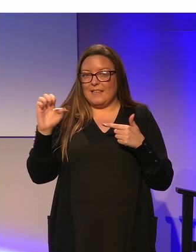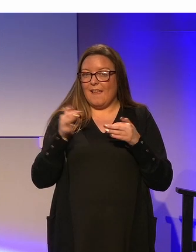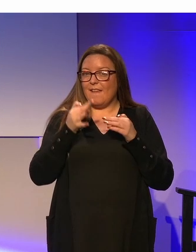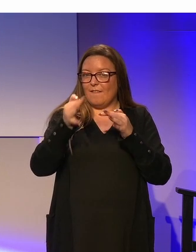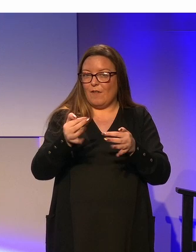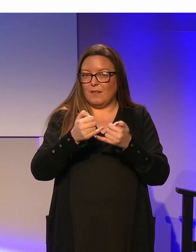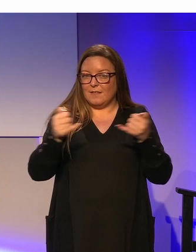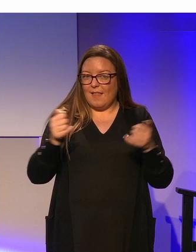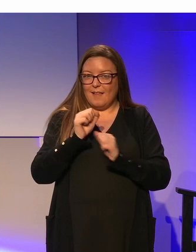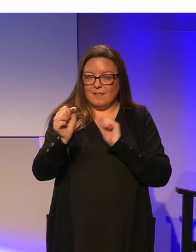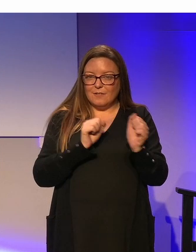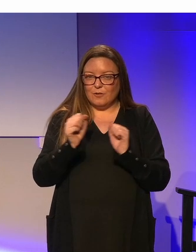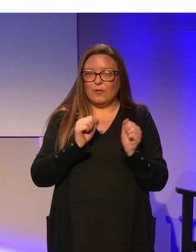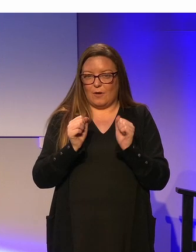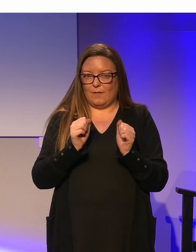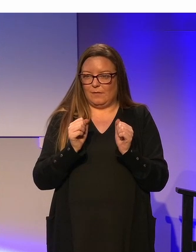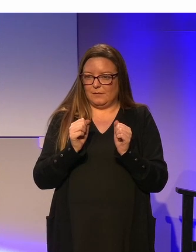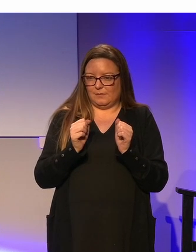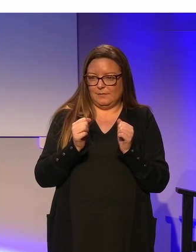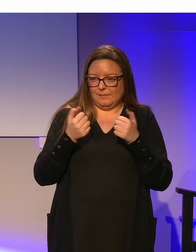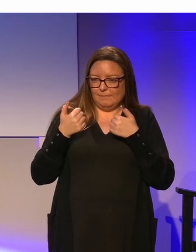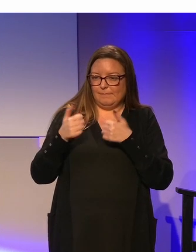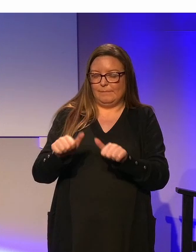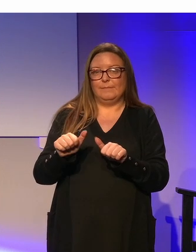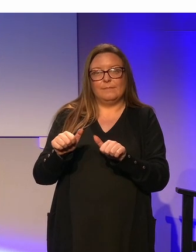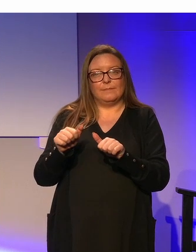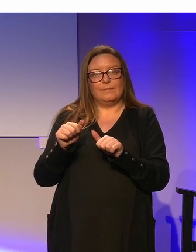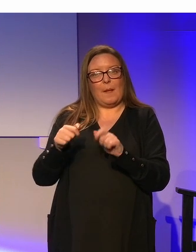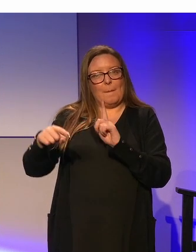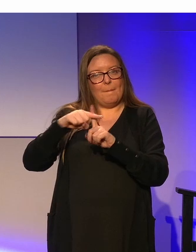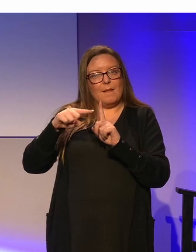services have emerged as implicated in those